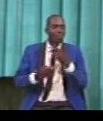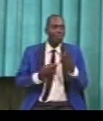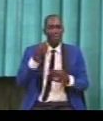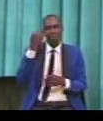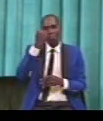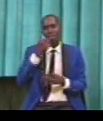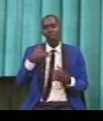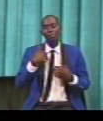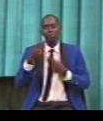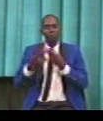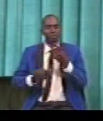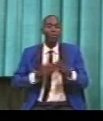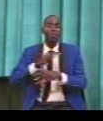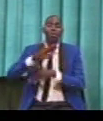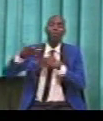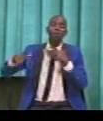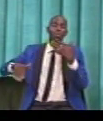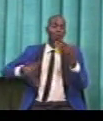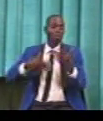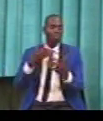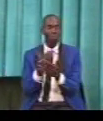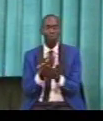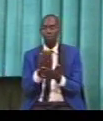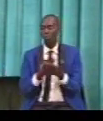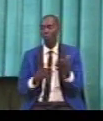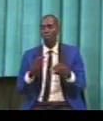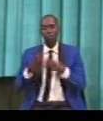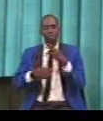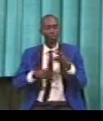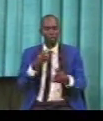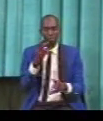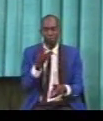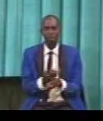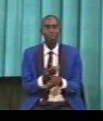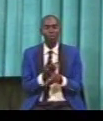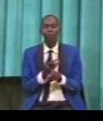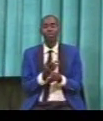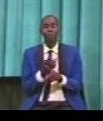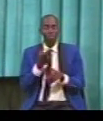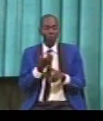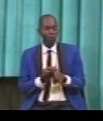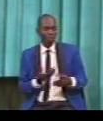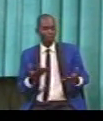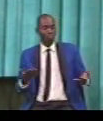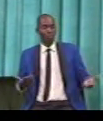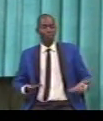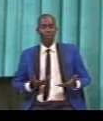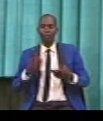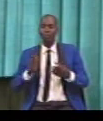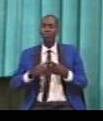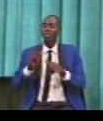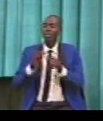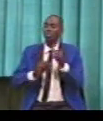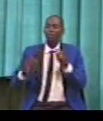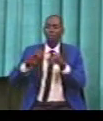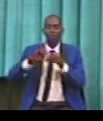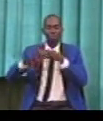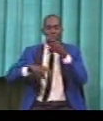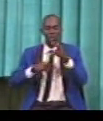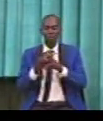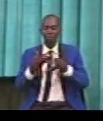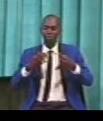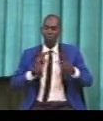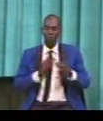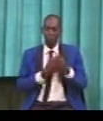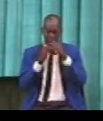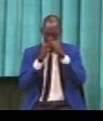entire universe. Oh, from here sounded out the word of the Lord to the ends of the earth. Let's worship the